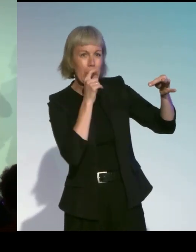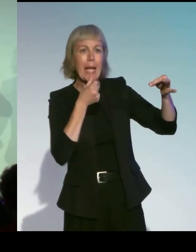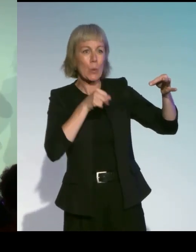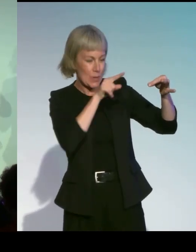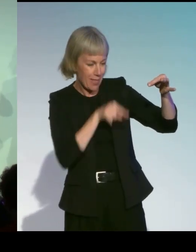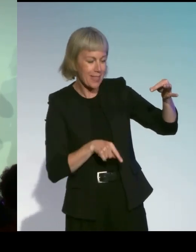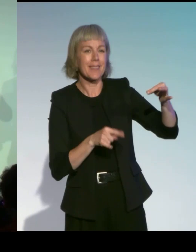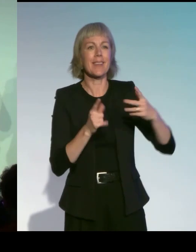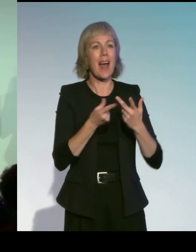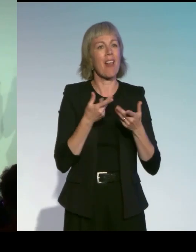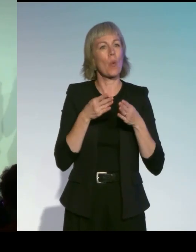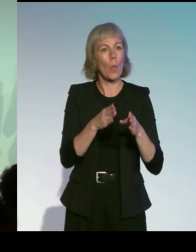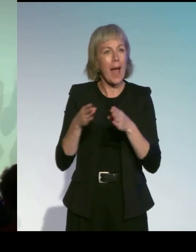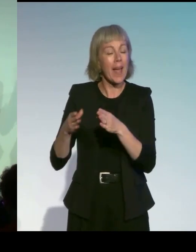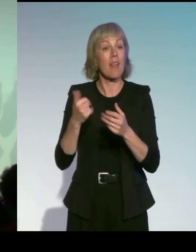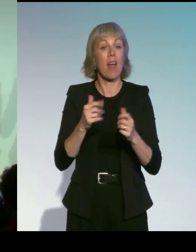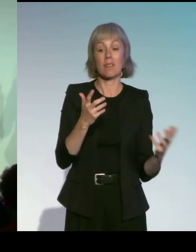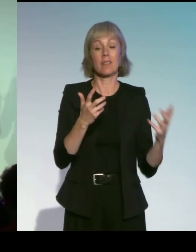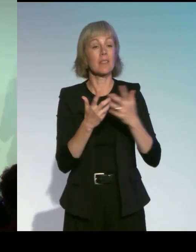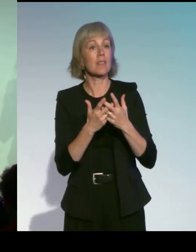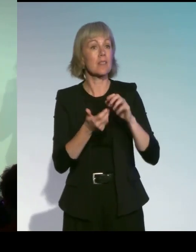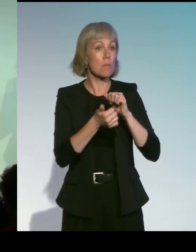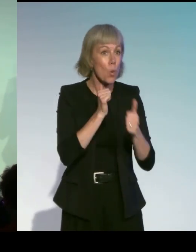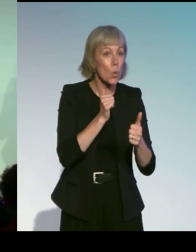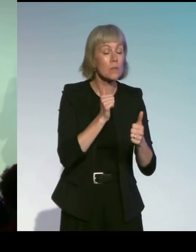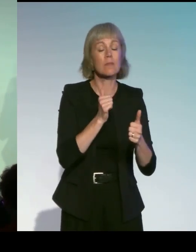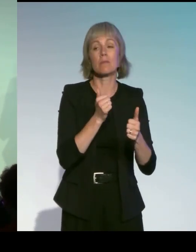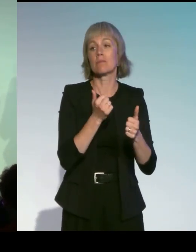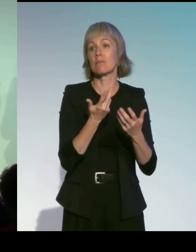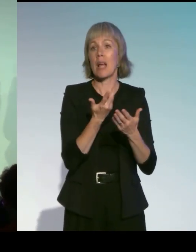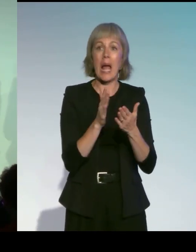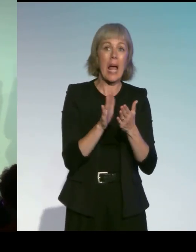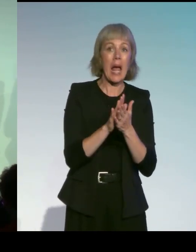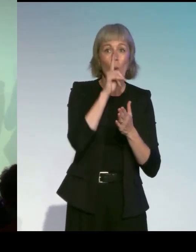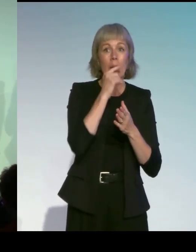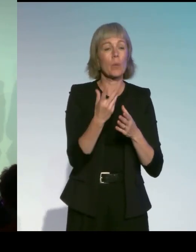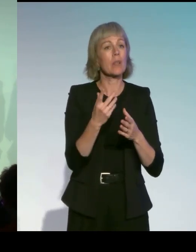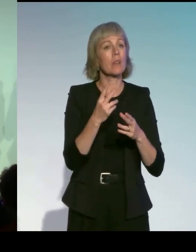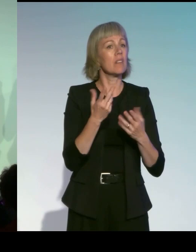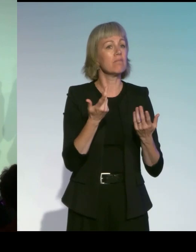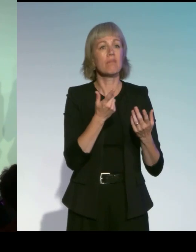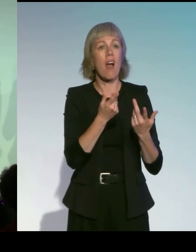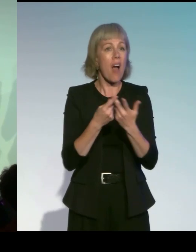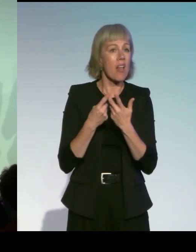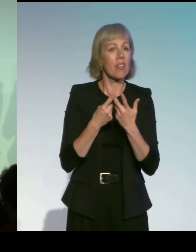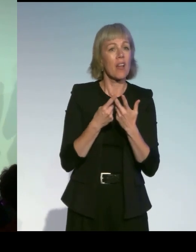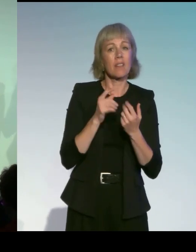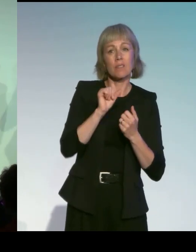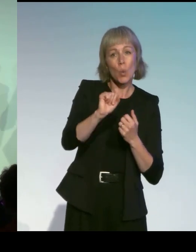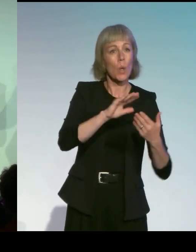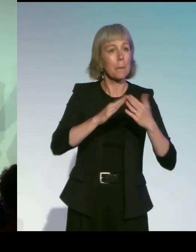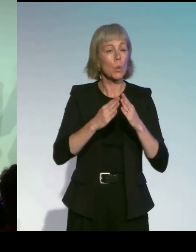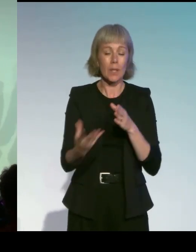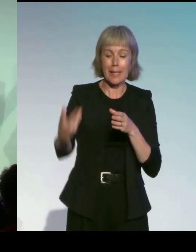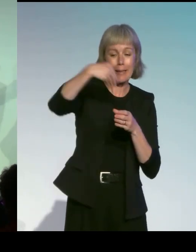other areas, such as sport, for example, and how can we platform the contribution of our Fakafifine, Leitis across